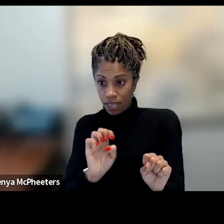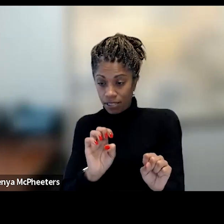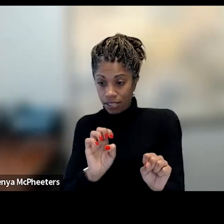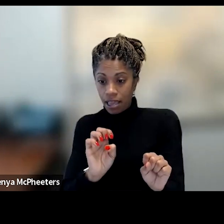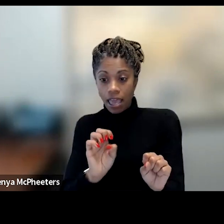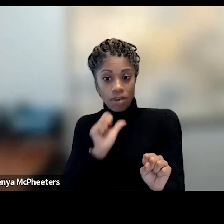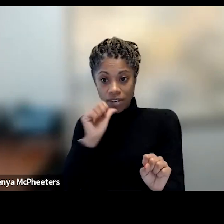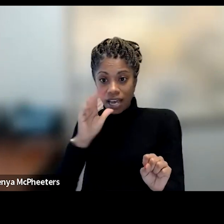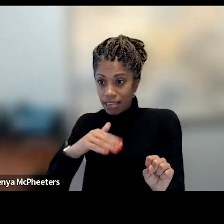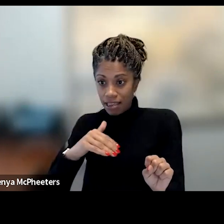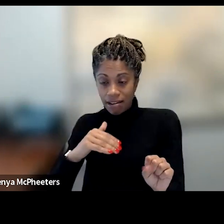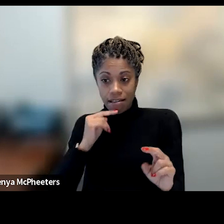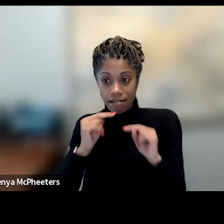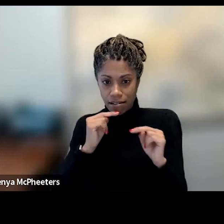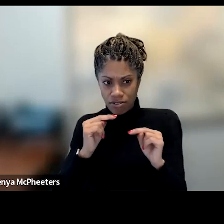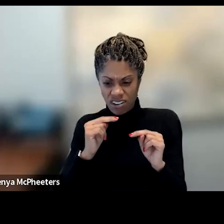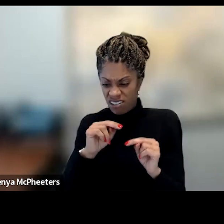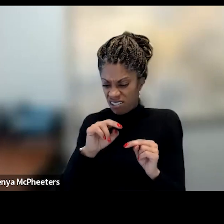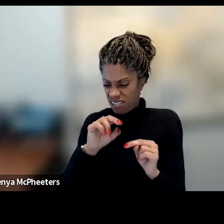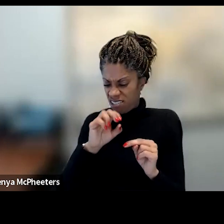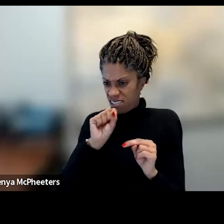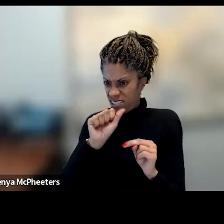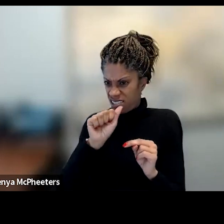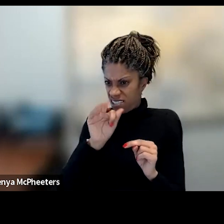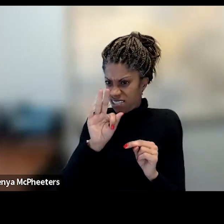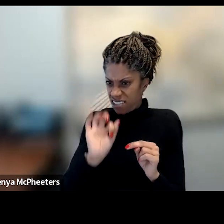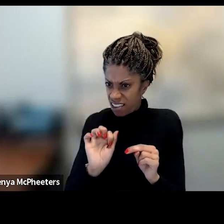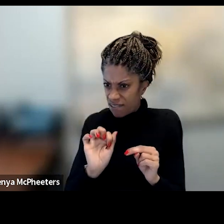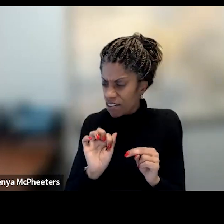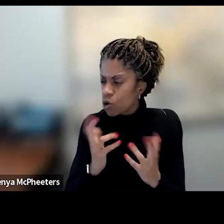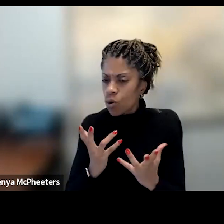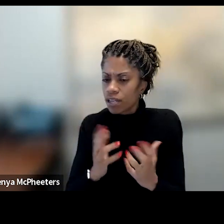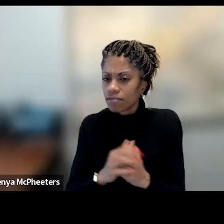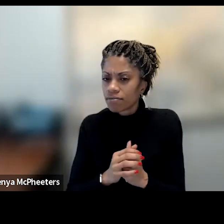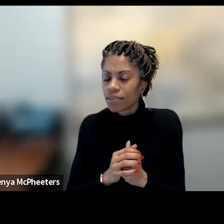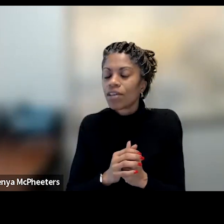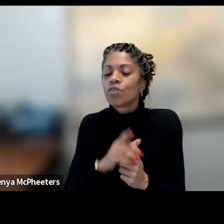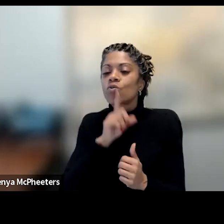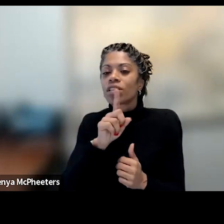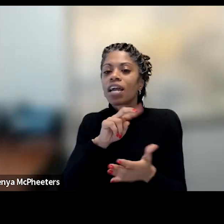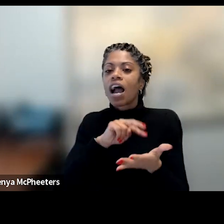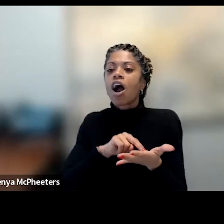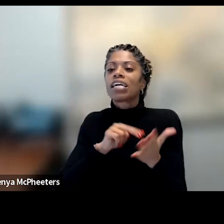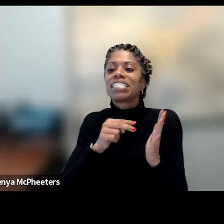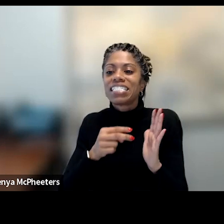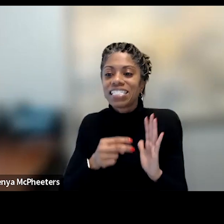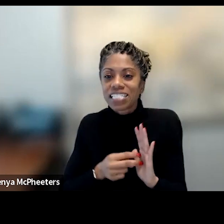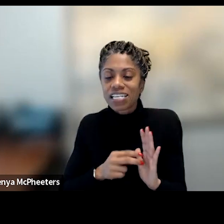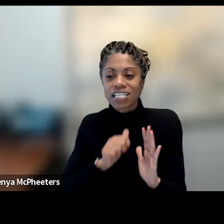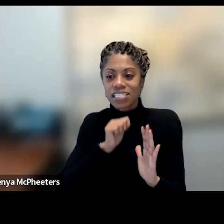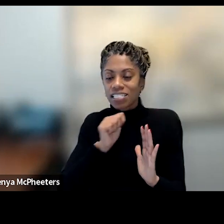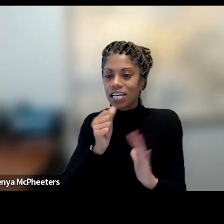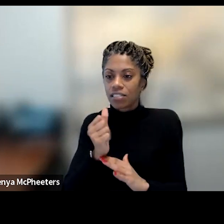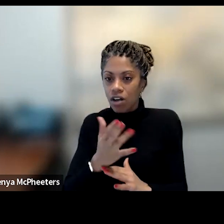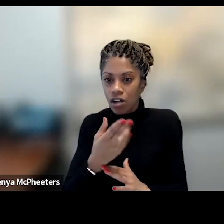I'm not going to say that today's dialogue is going to be a safe space. What I can say is that our intent is to not cause harm. I am sure